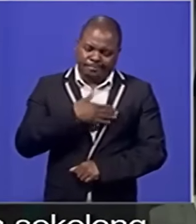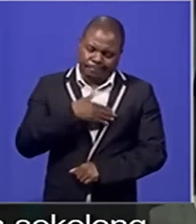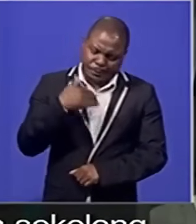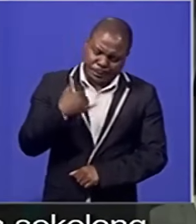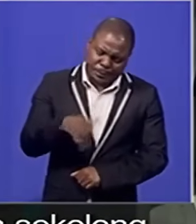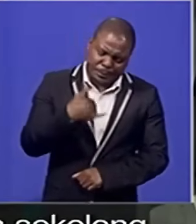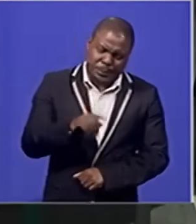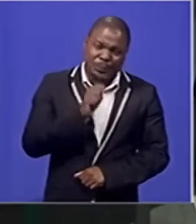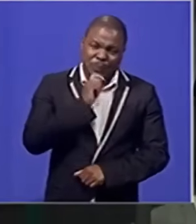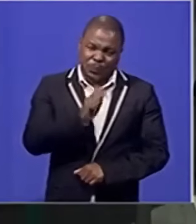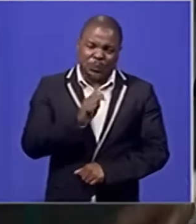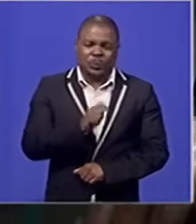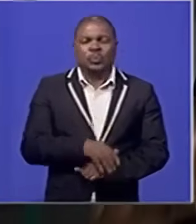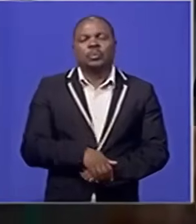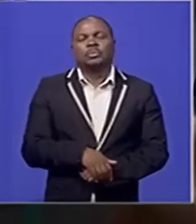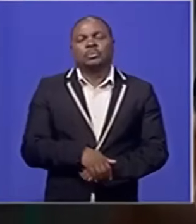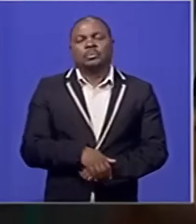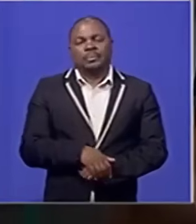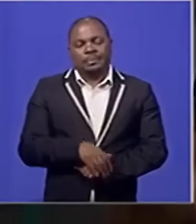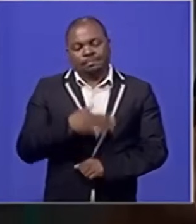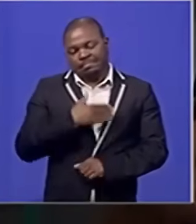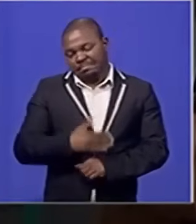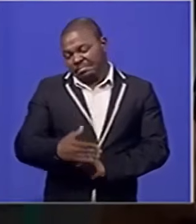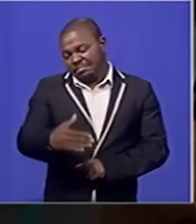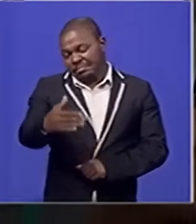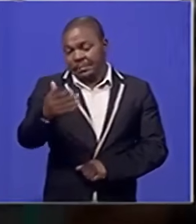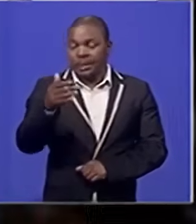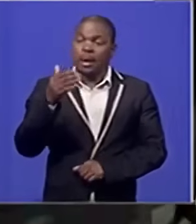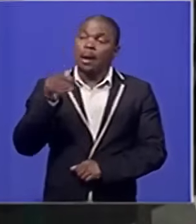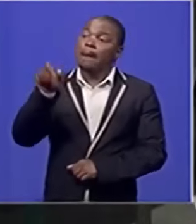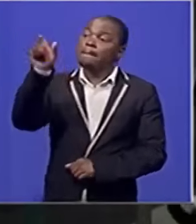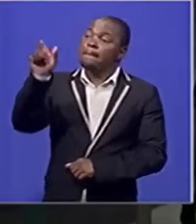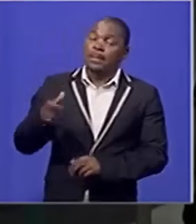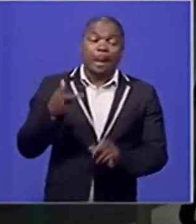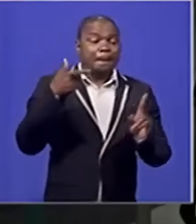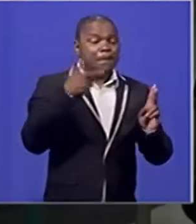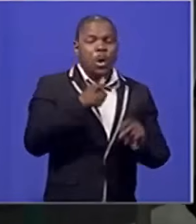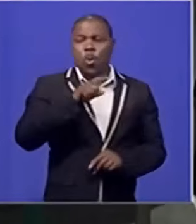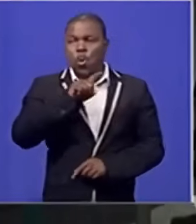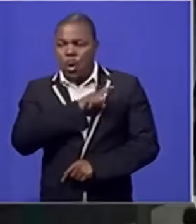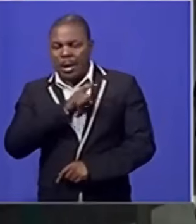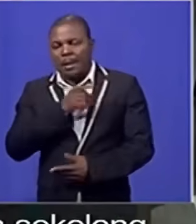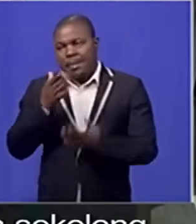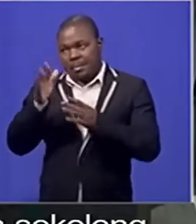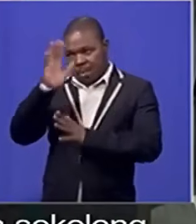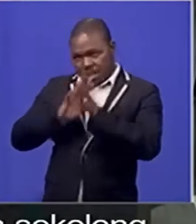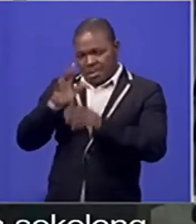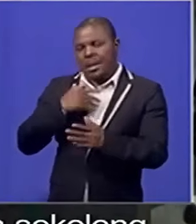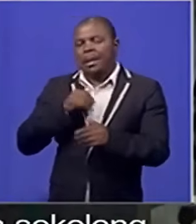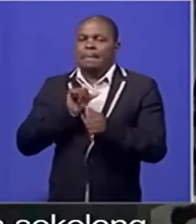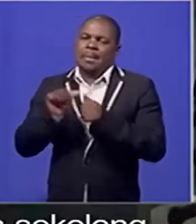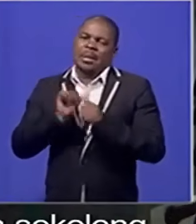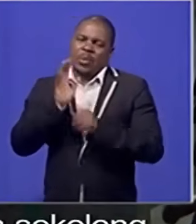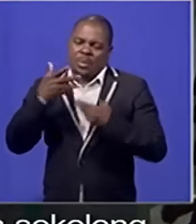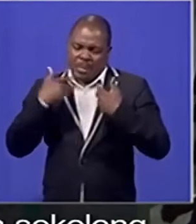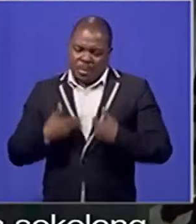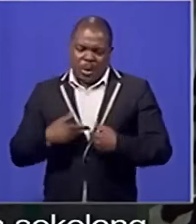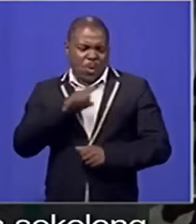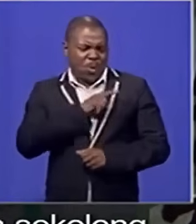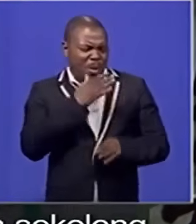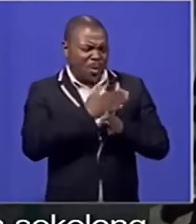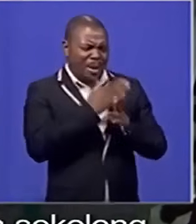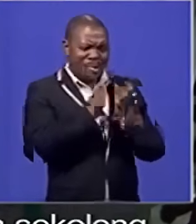A ke gabotse pelo ya ka e botlhoko ke tla ba gabotse motlhanke tseba lebaka la gore go baneng a bolailwe ga botlhoko le gona mošomong